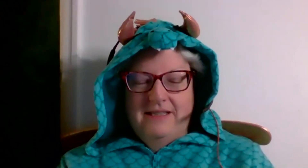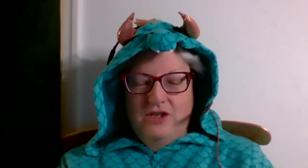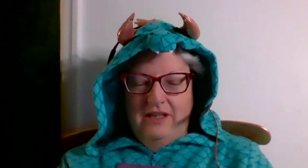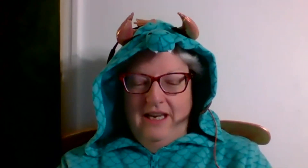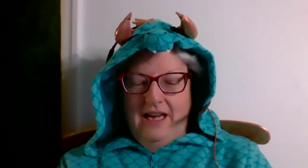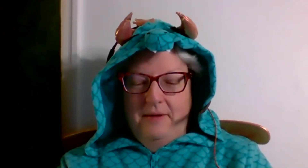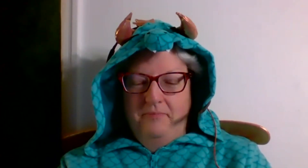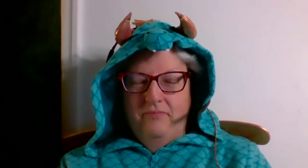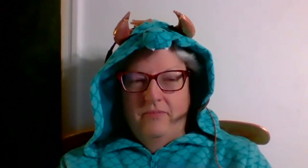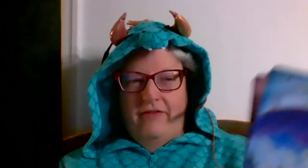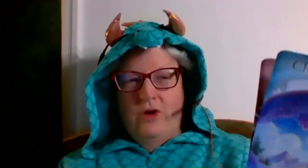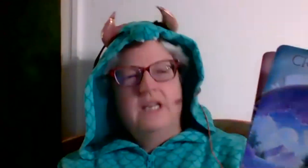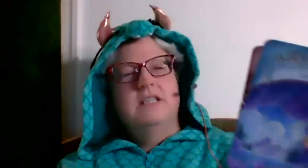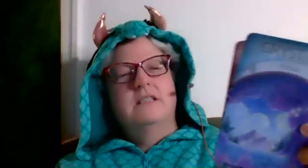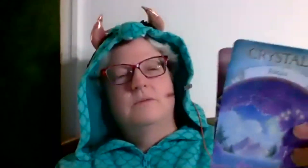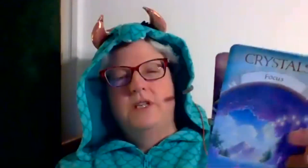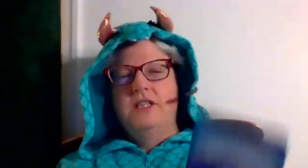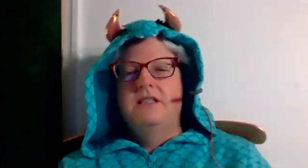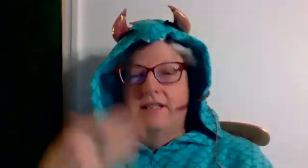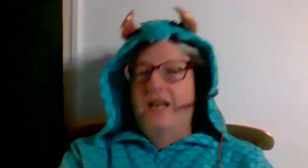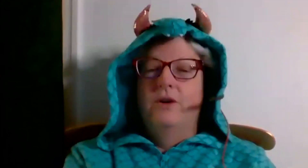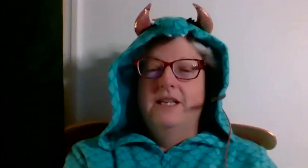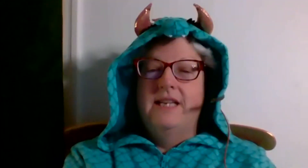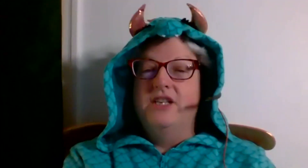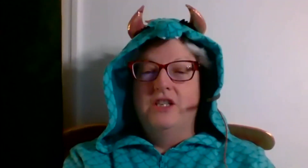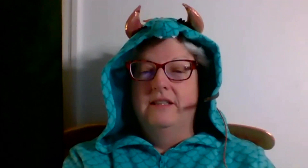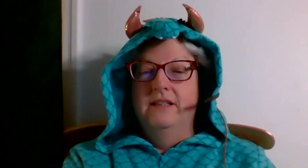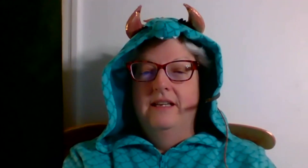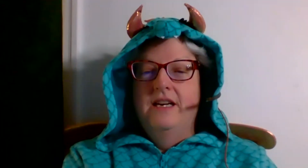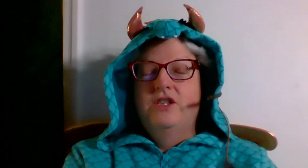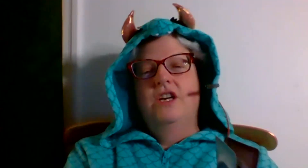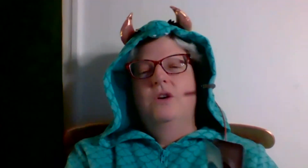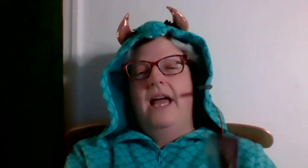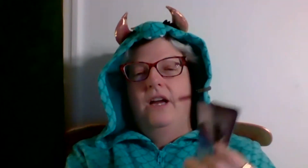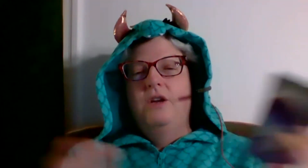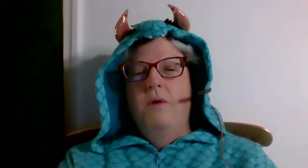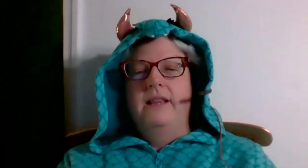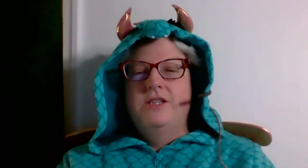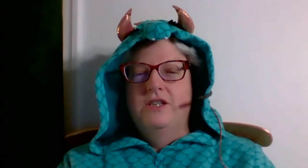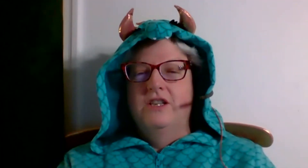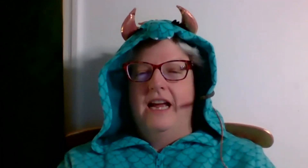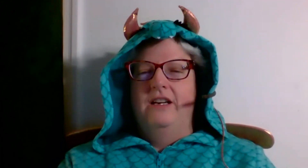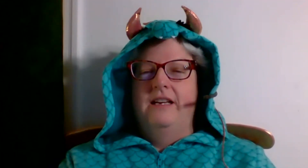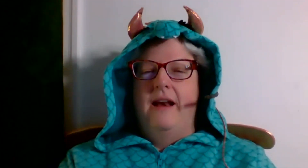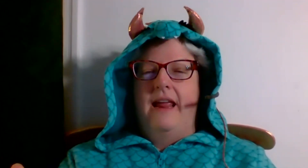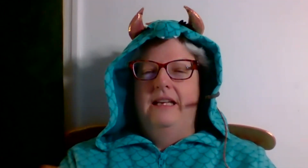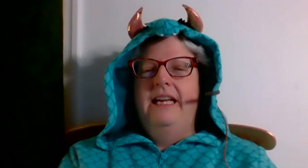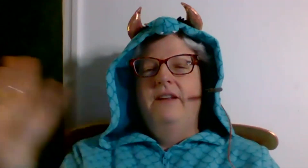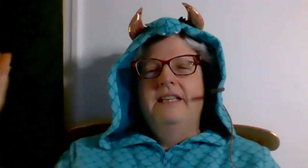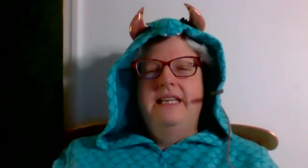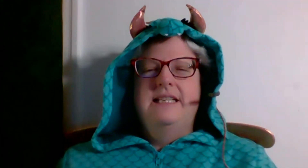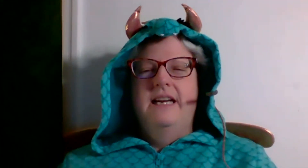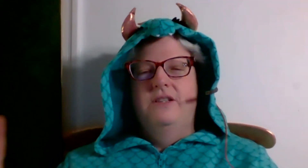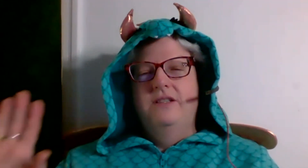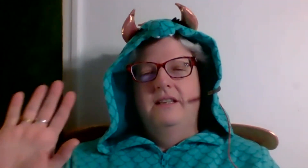telling me essentially focus, which is set your intention. So how do you want this to turn out? And